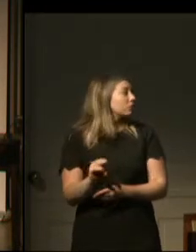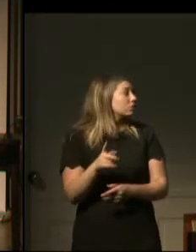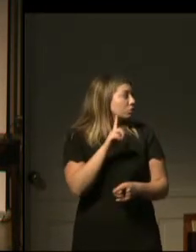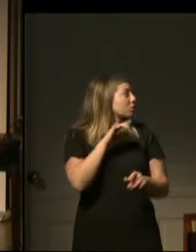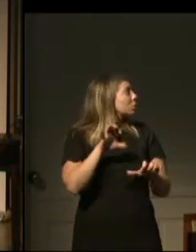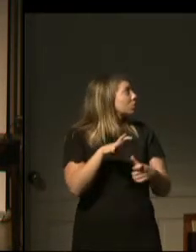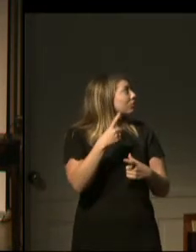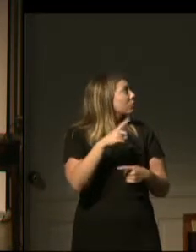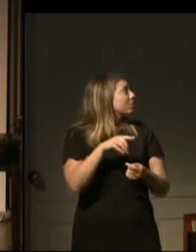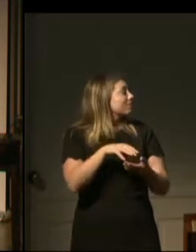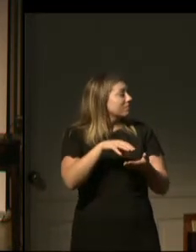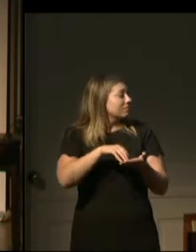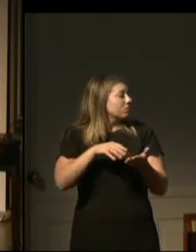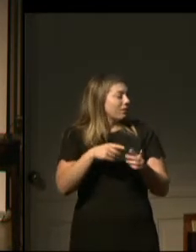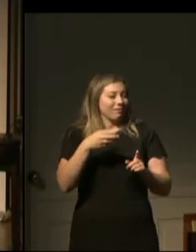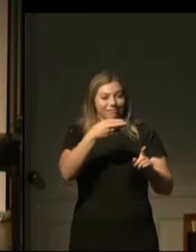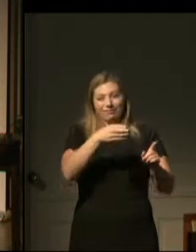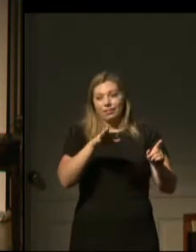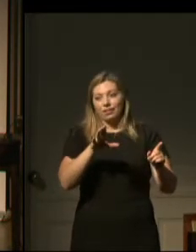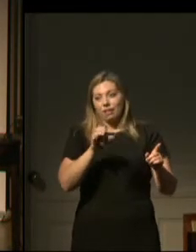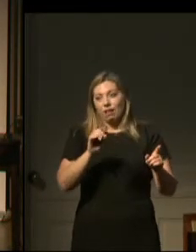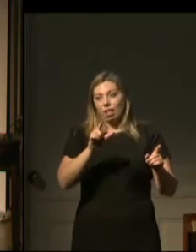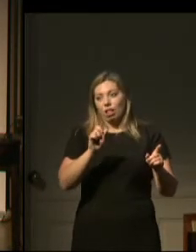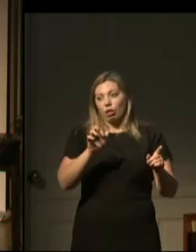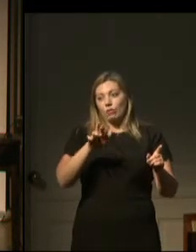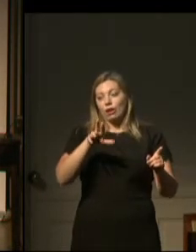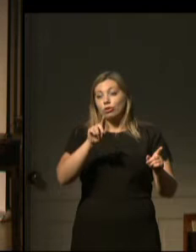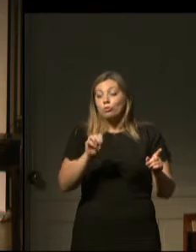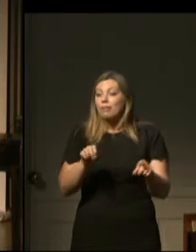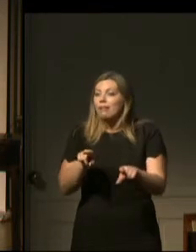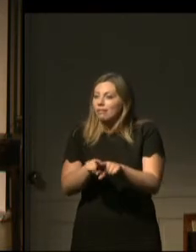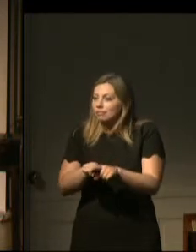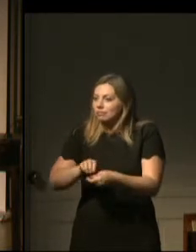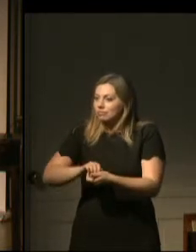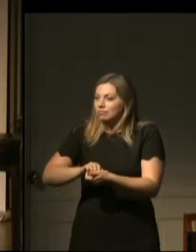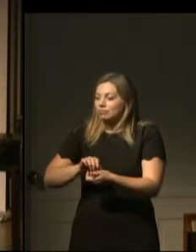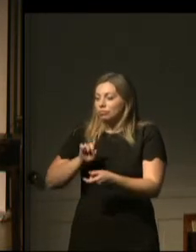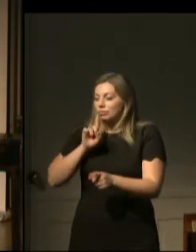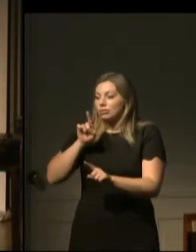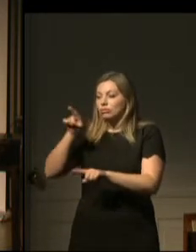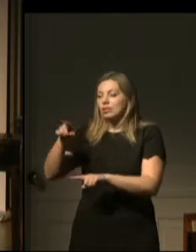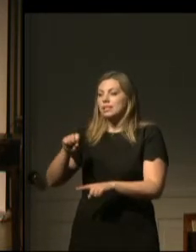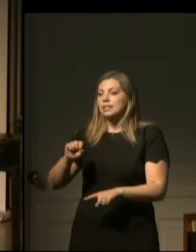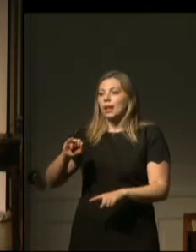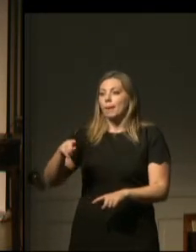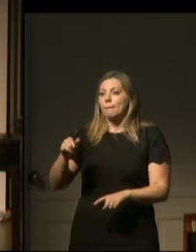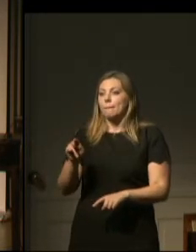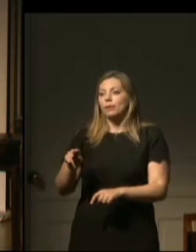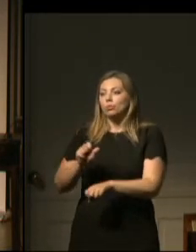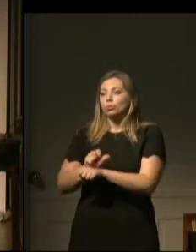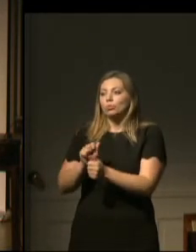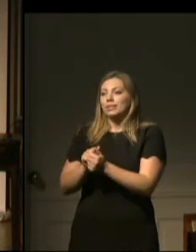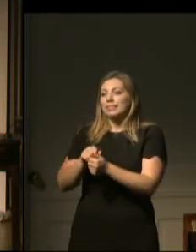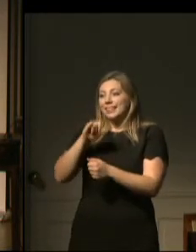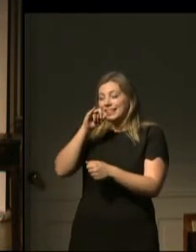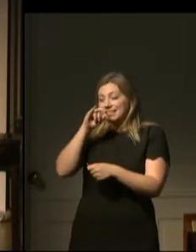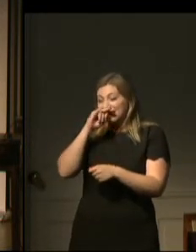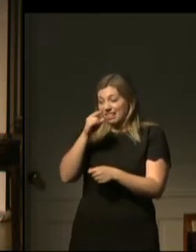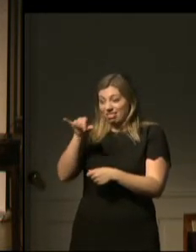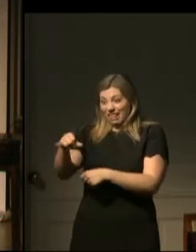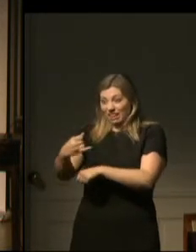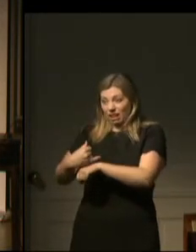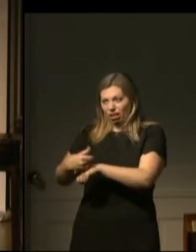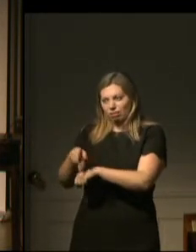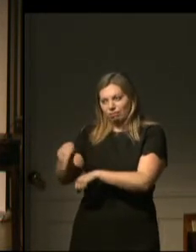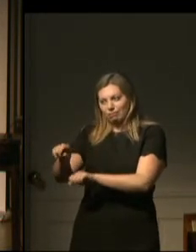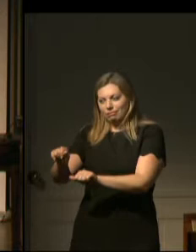in Colorado, or there in Colorado, but we also actually went out to Saipan and we worked with kids on the island in order to have them do